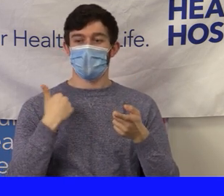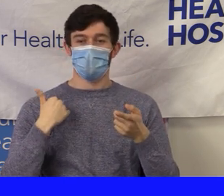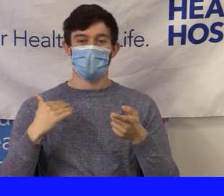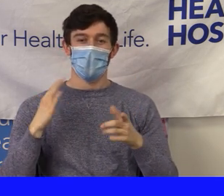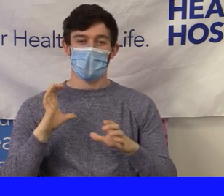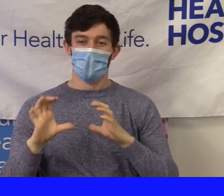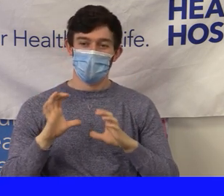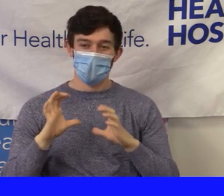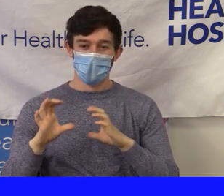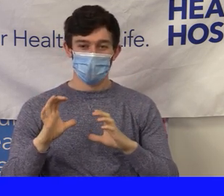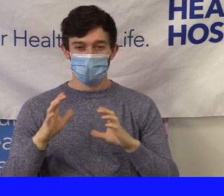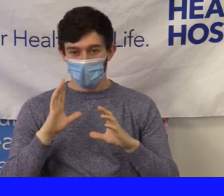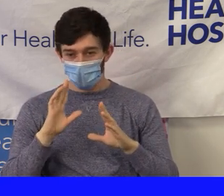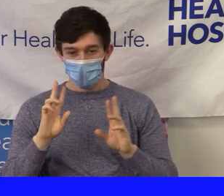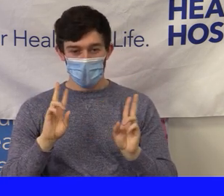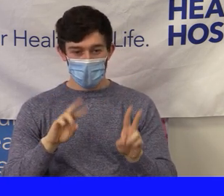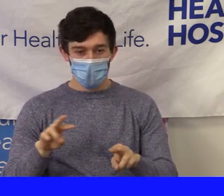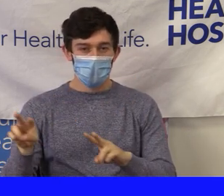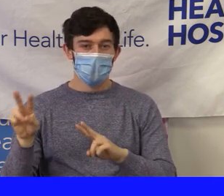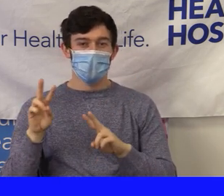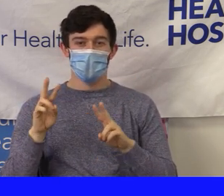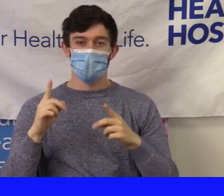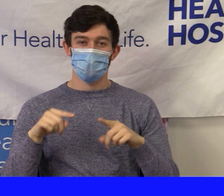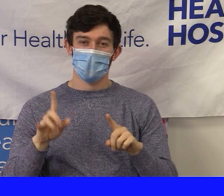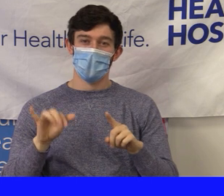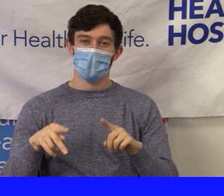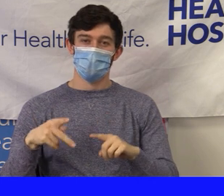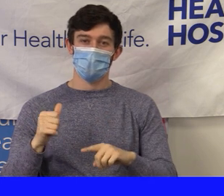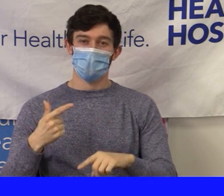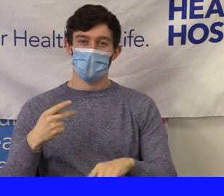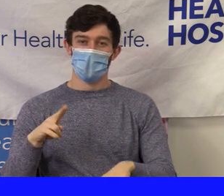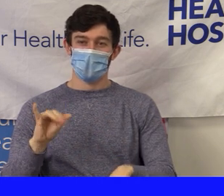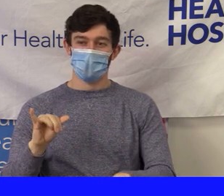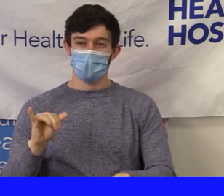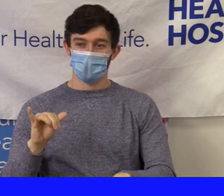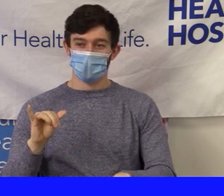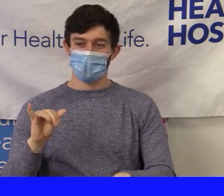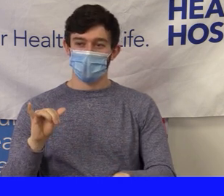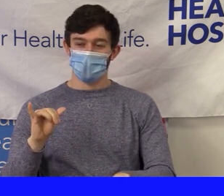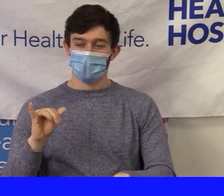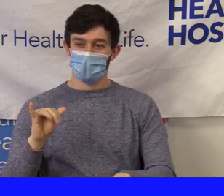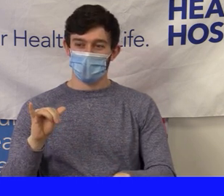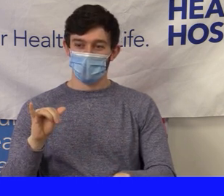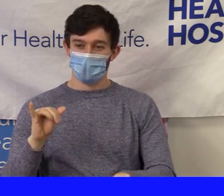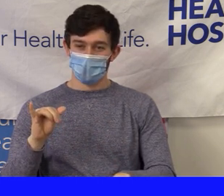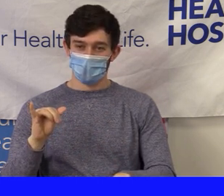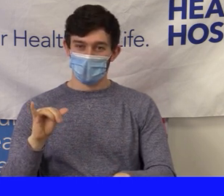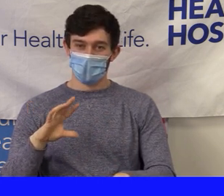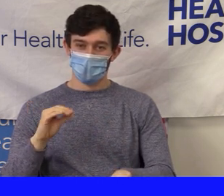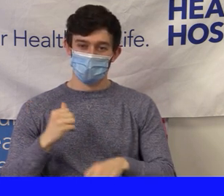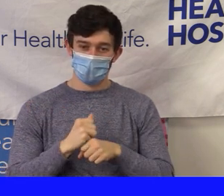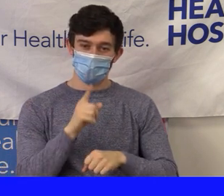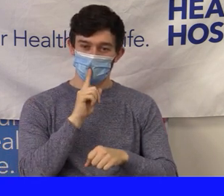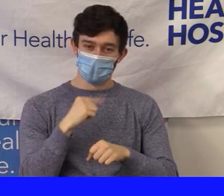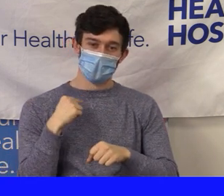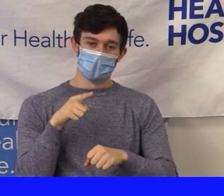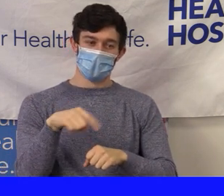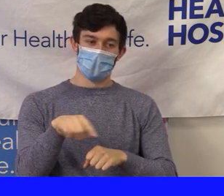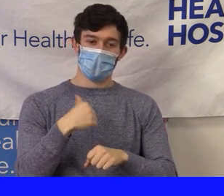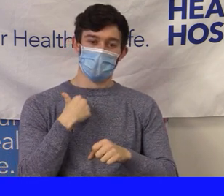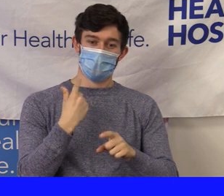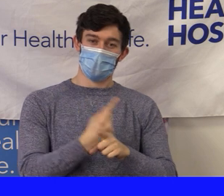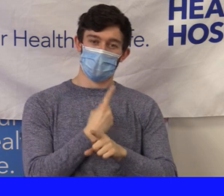look at ensuring that PAGNI broaden or ensure that they have representation